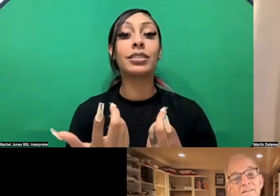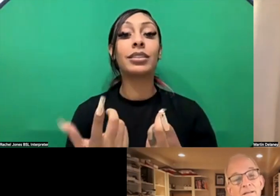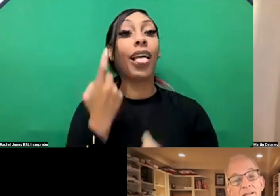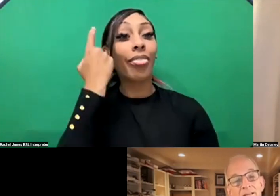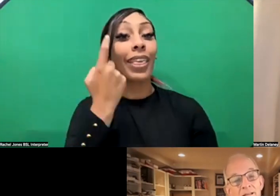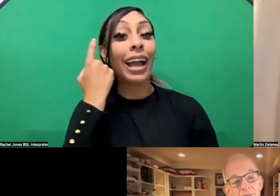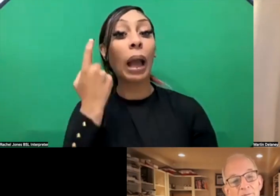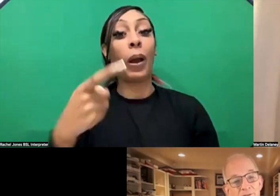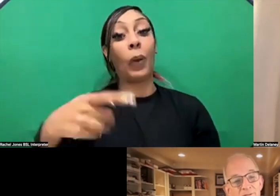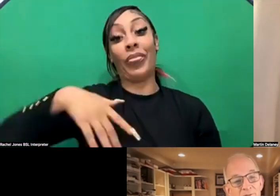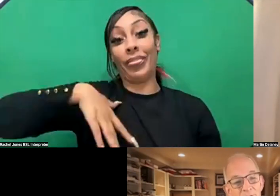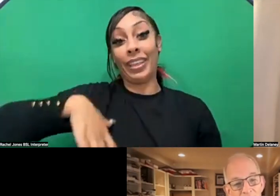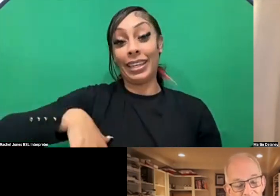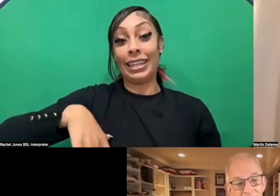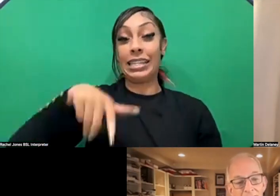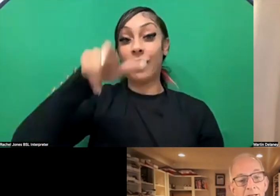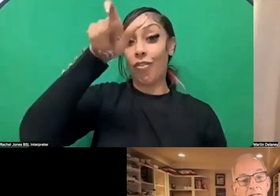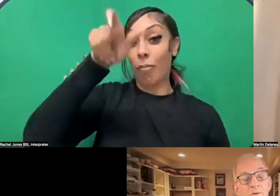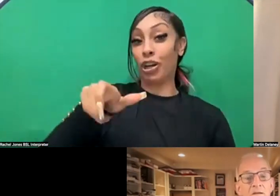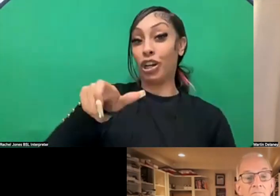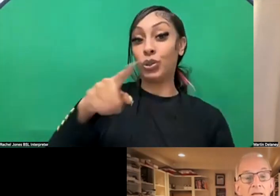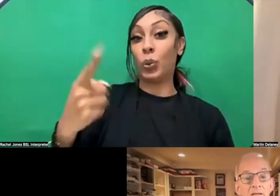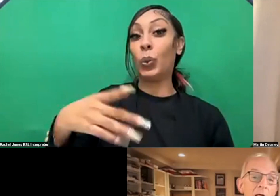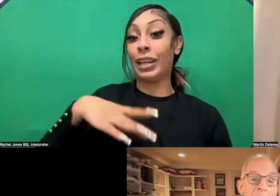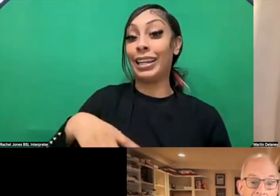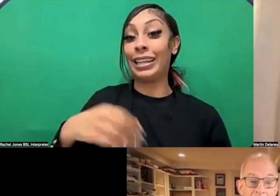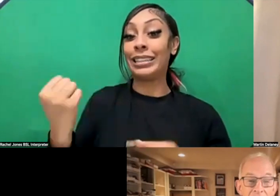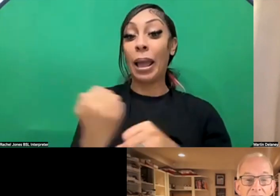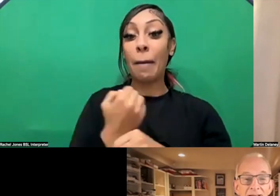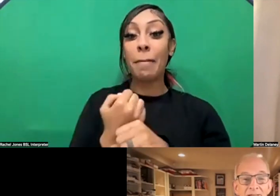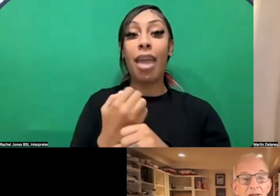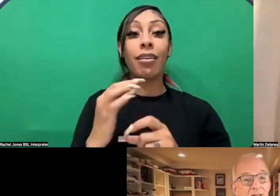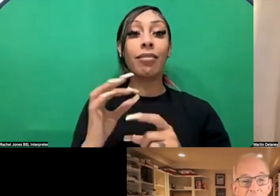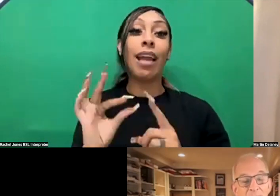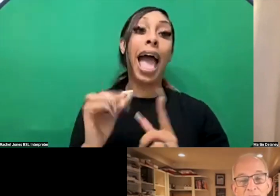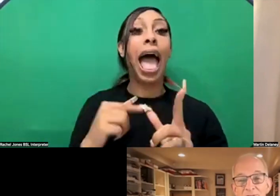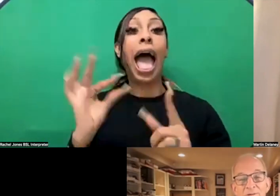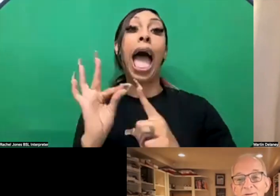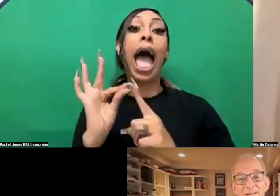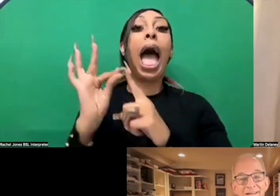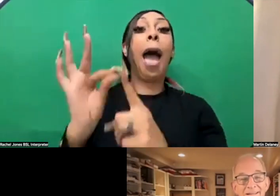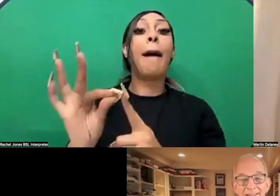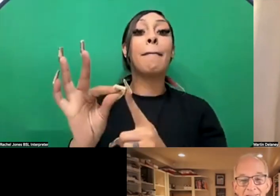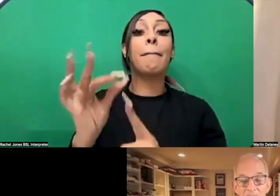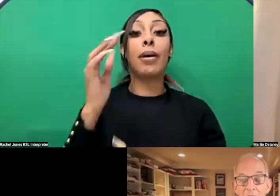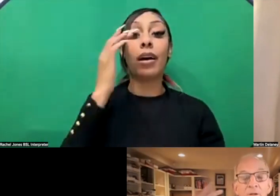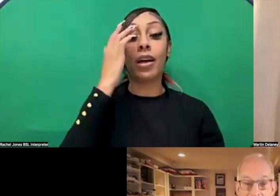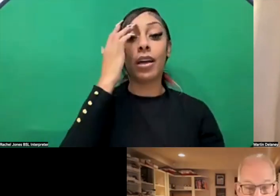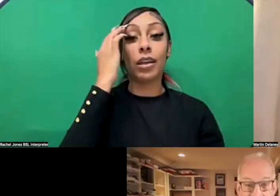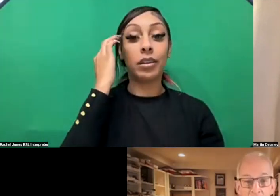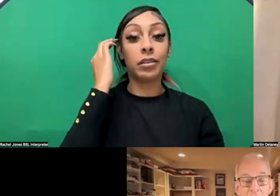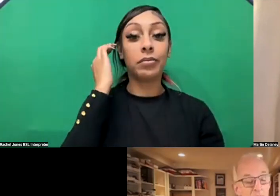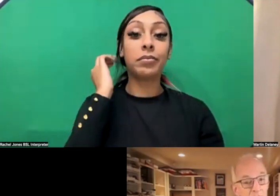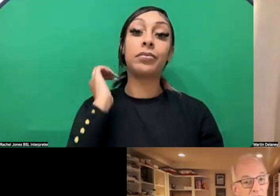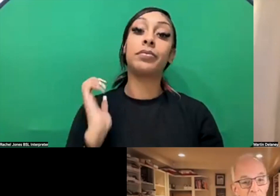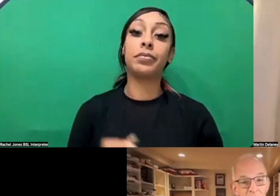the needs of the person who's using it. And so they've made appliances. They're not computers, they're appliances